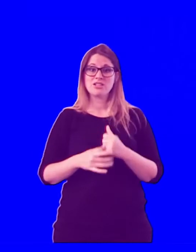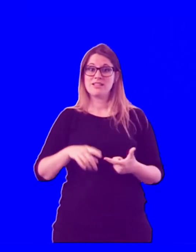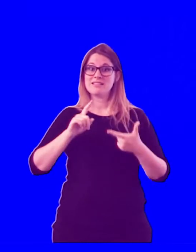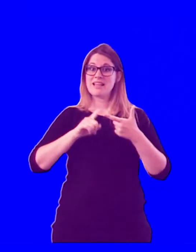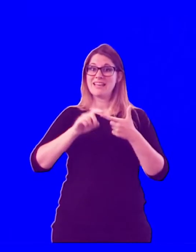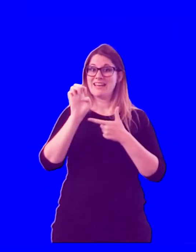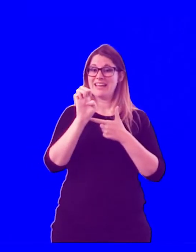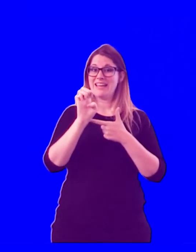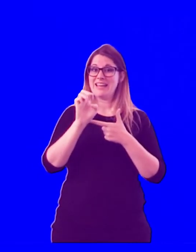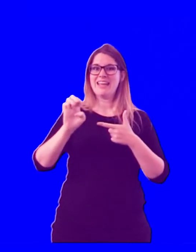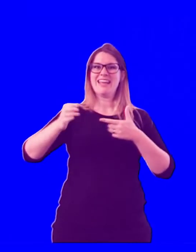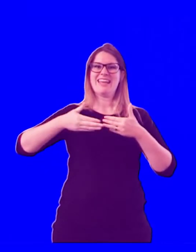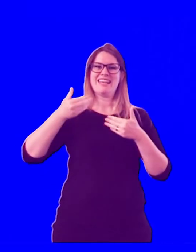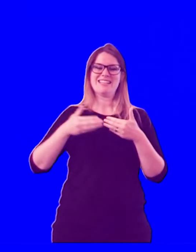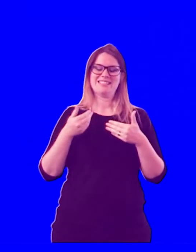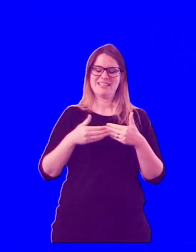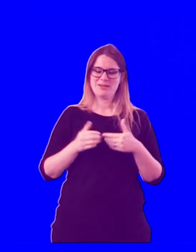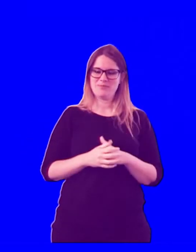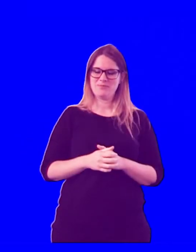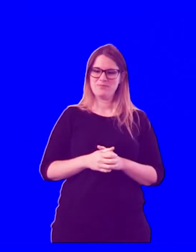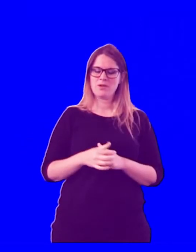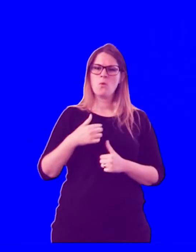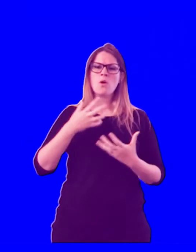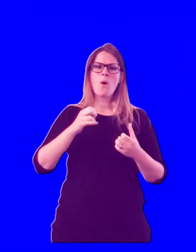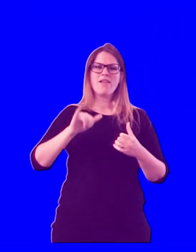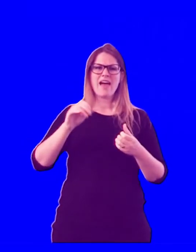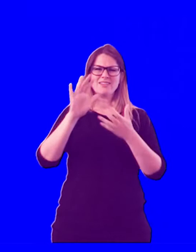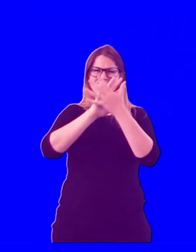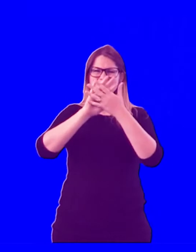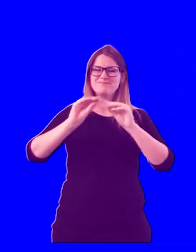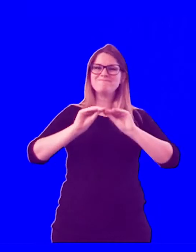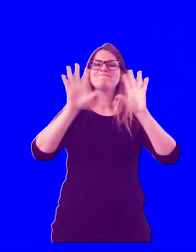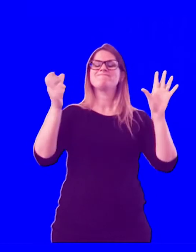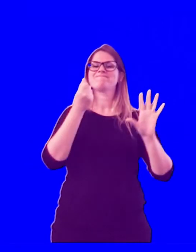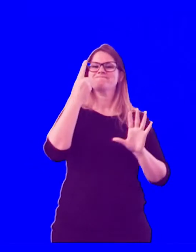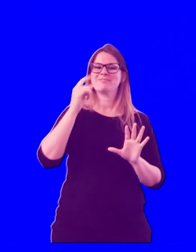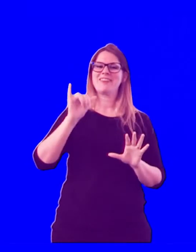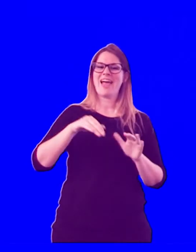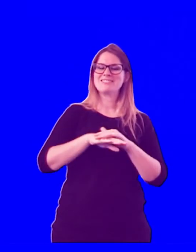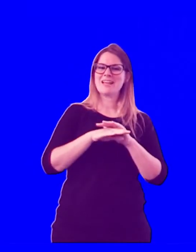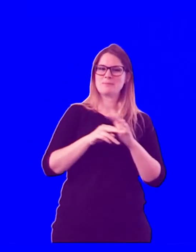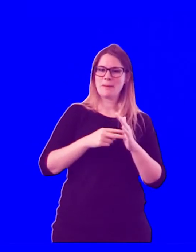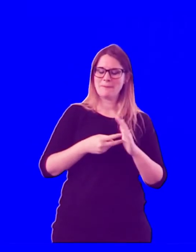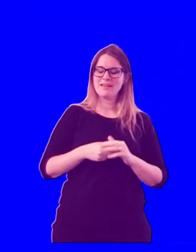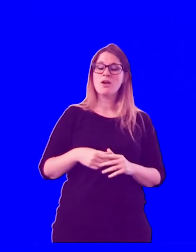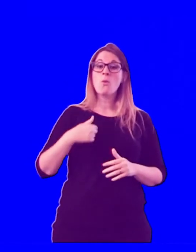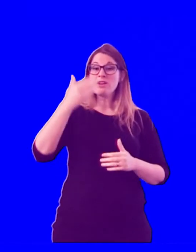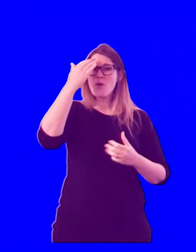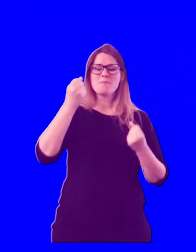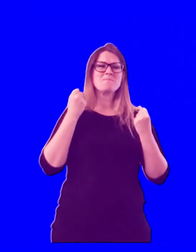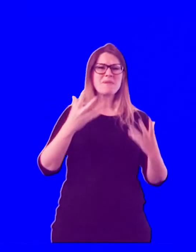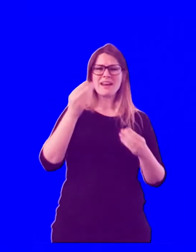second goal, E, for easy. We want to demystify the world of accessibility. We know that there's a lot